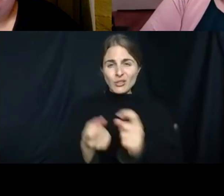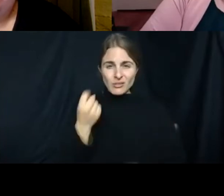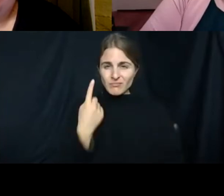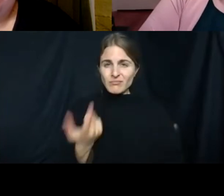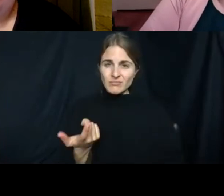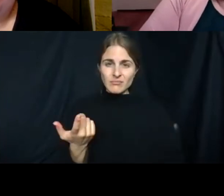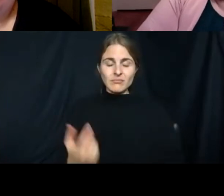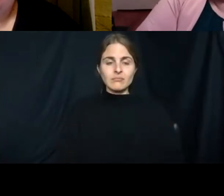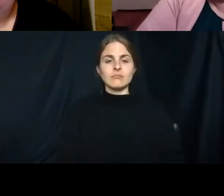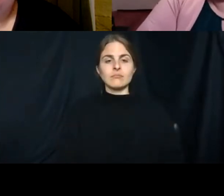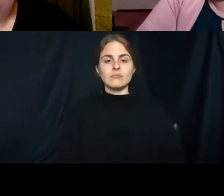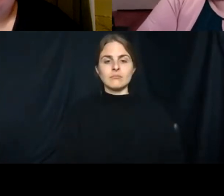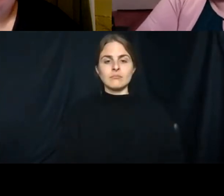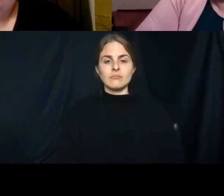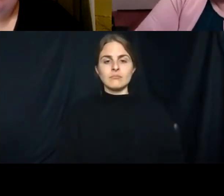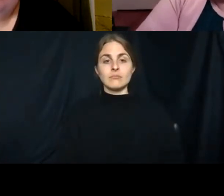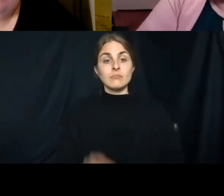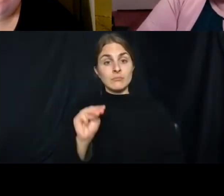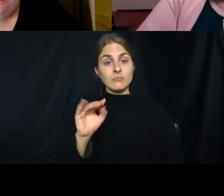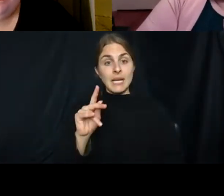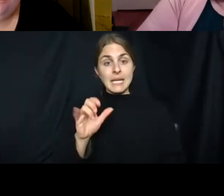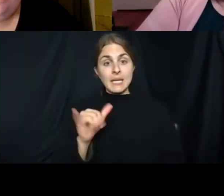you. Mikey?